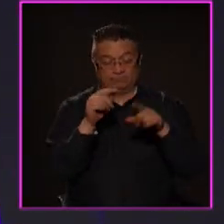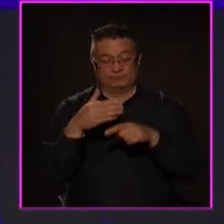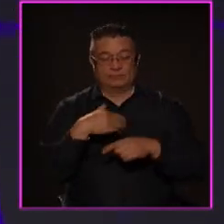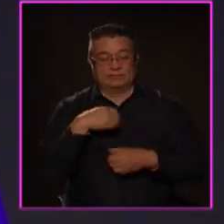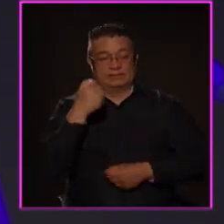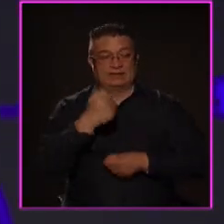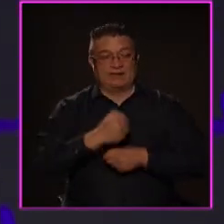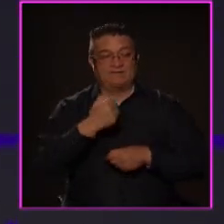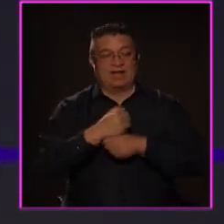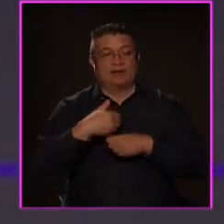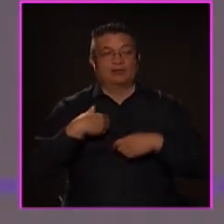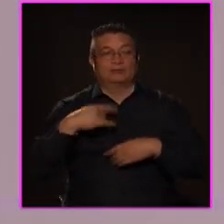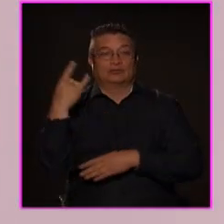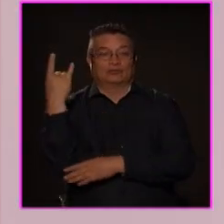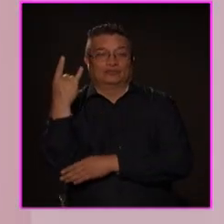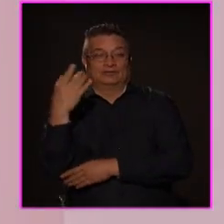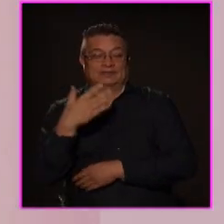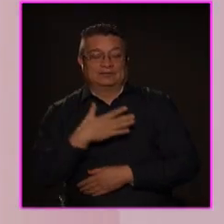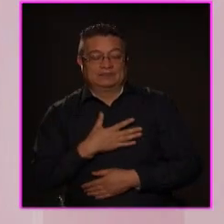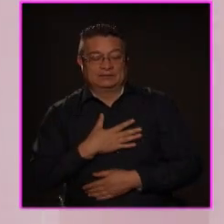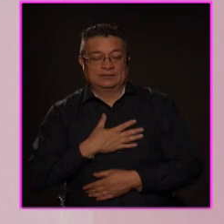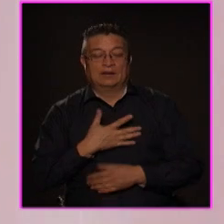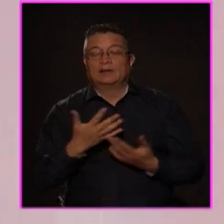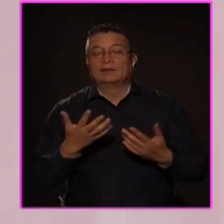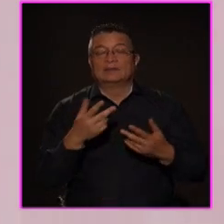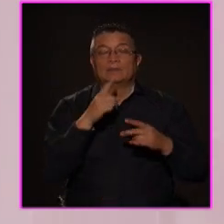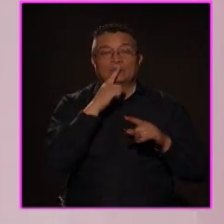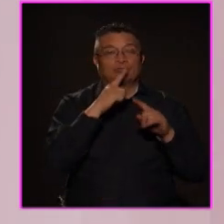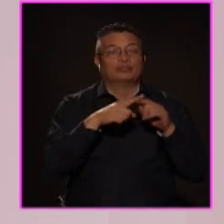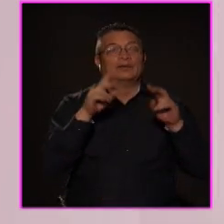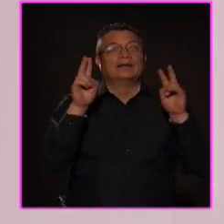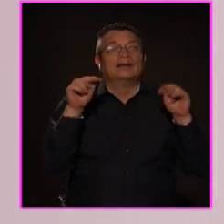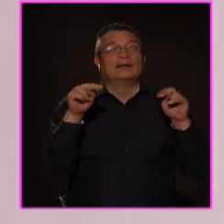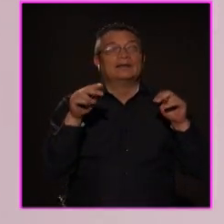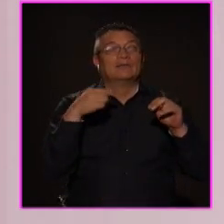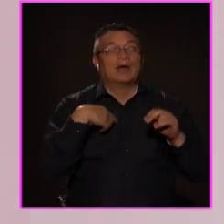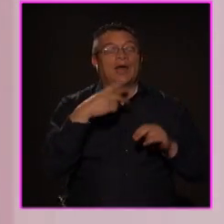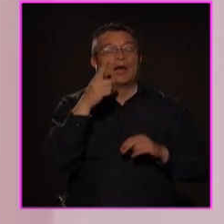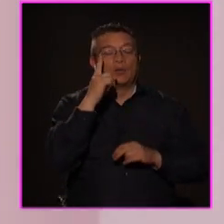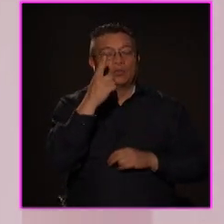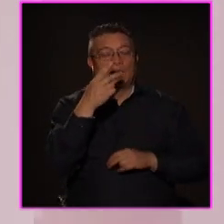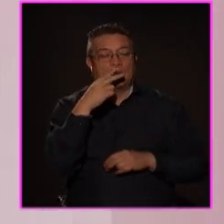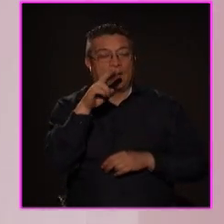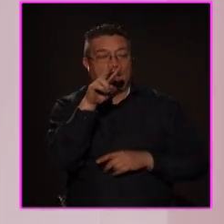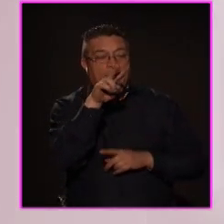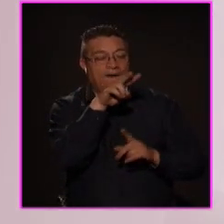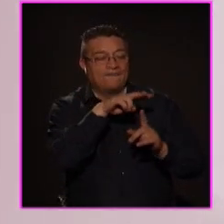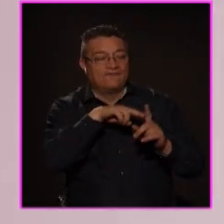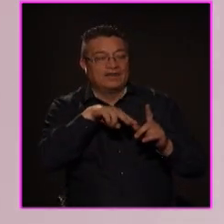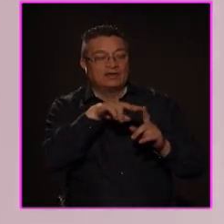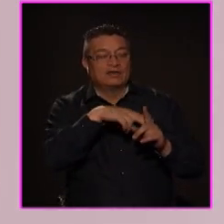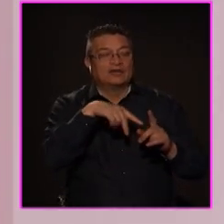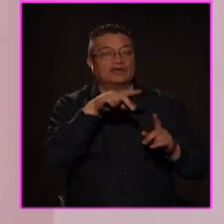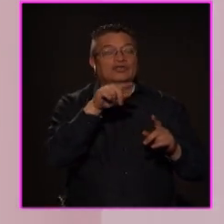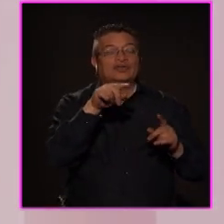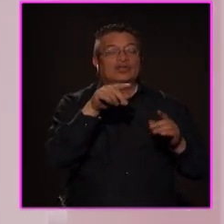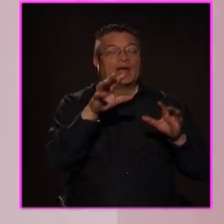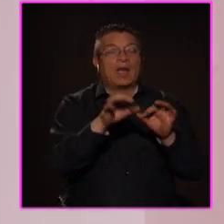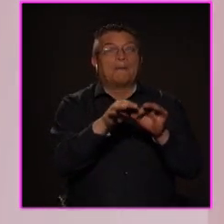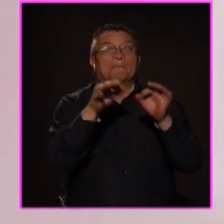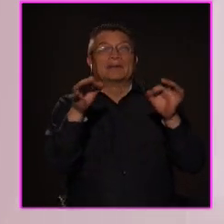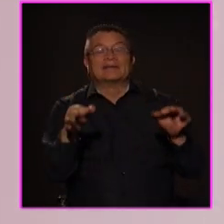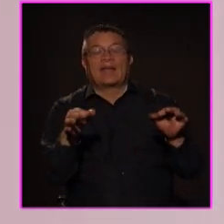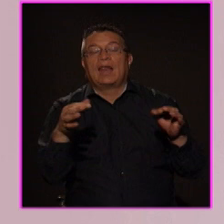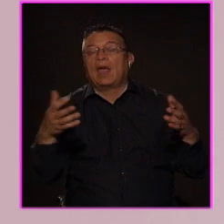call a deflationary view about these claims that are made about the future of AI systems. I don't think